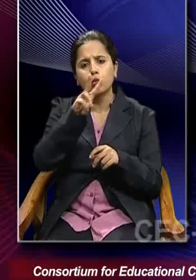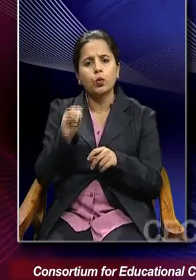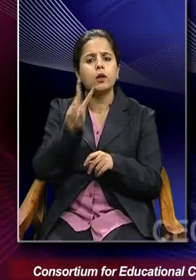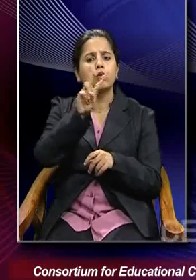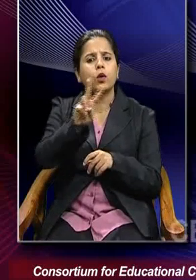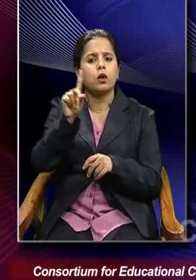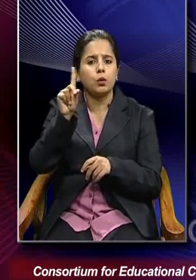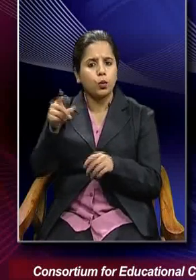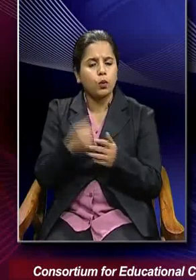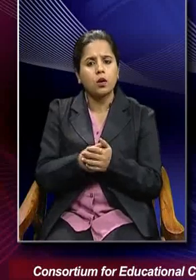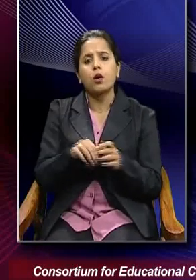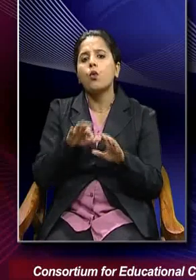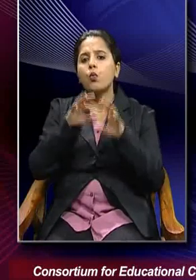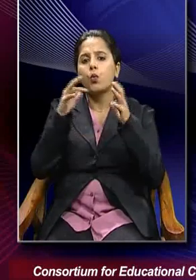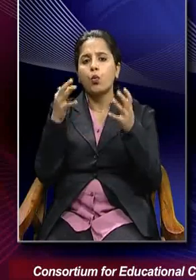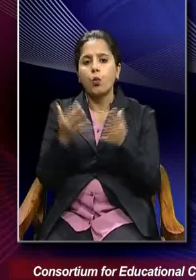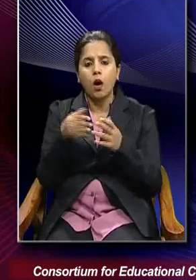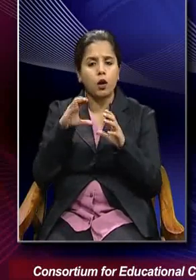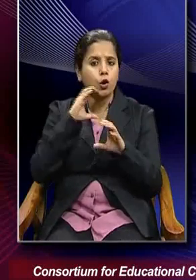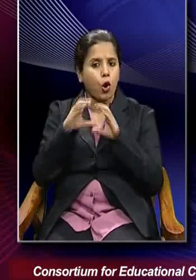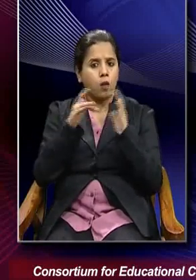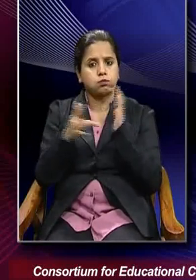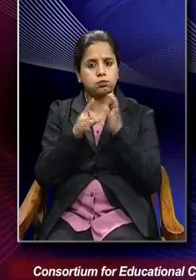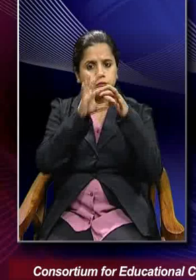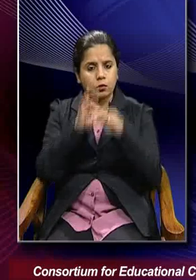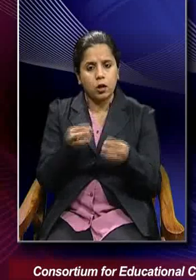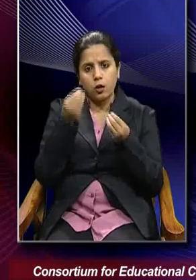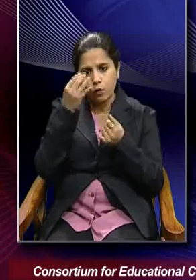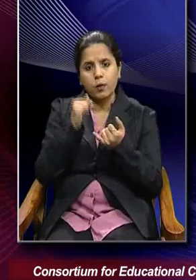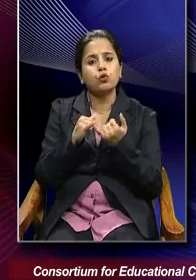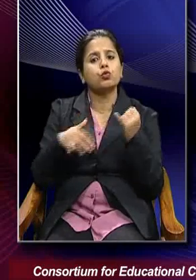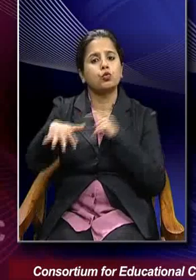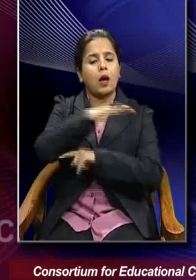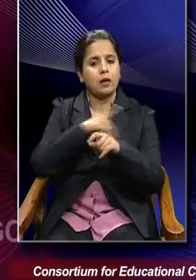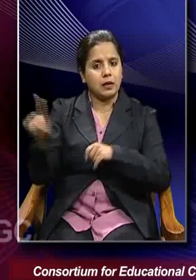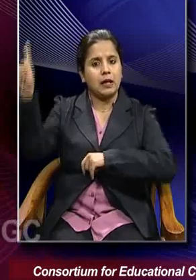2021 World Telecommunication and Information Society Day,